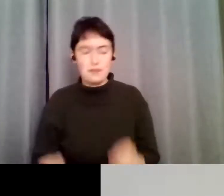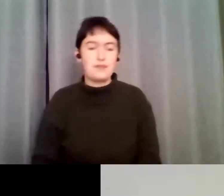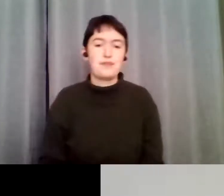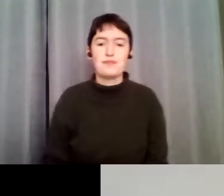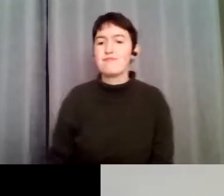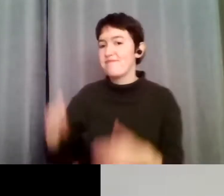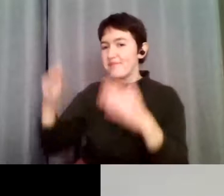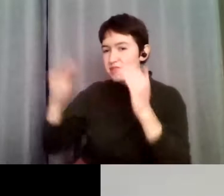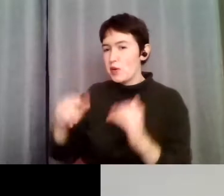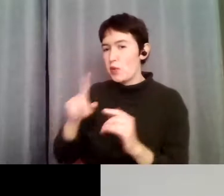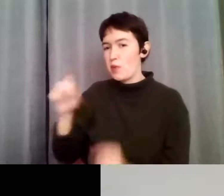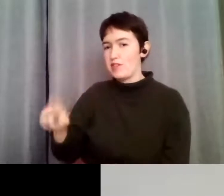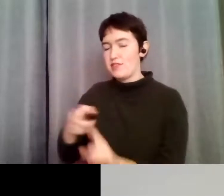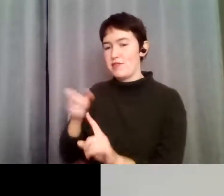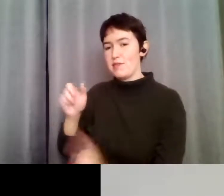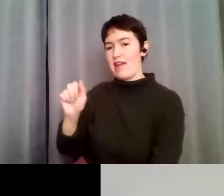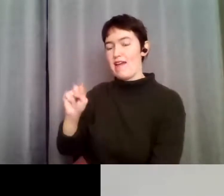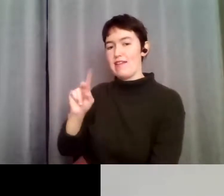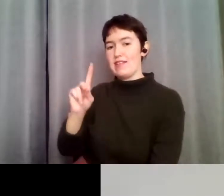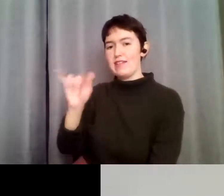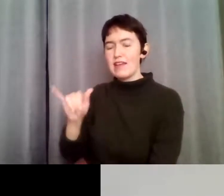do meteorites fall to Earth?